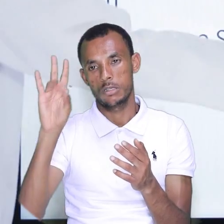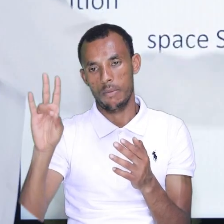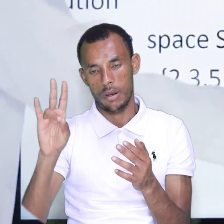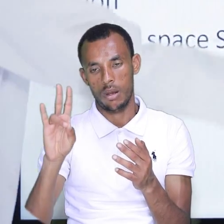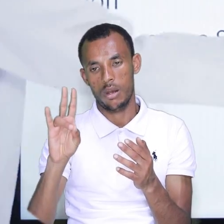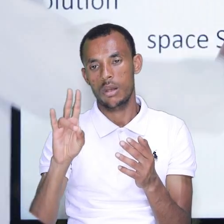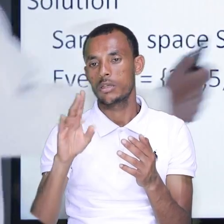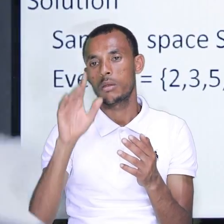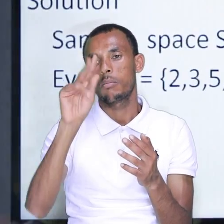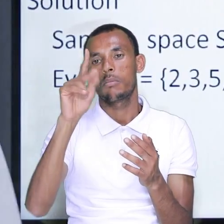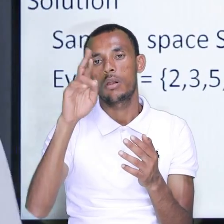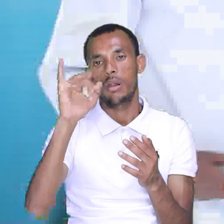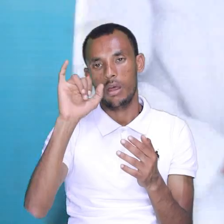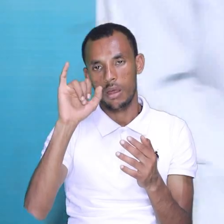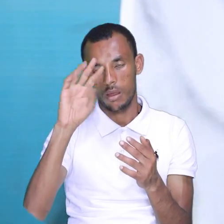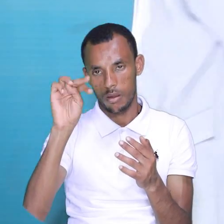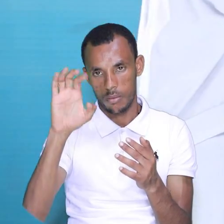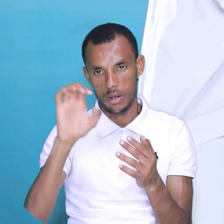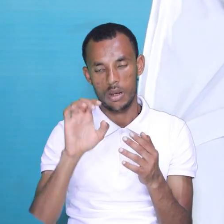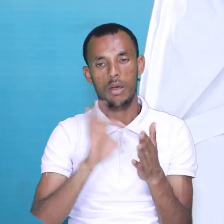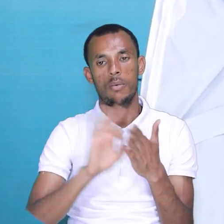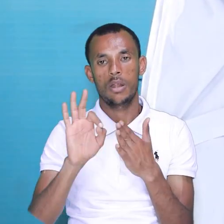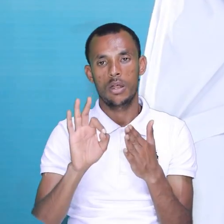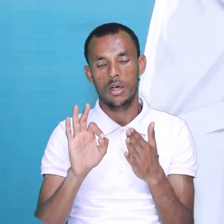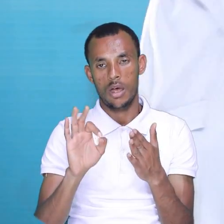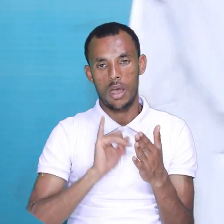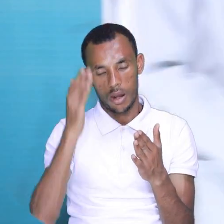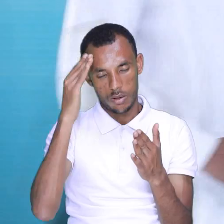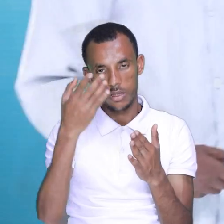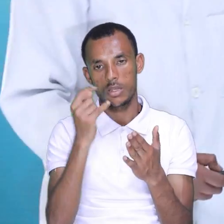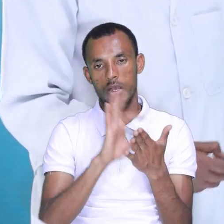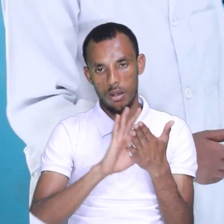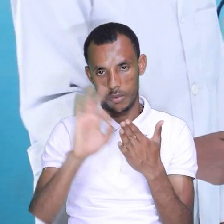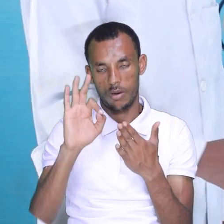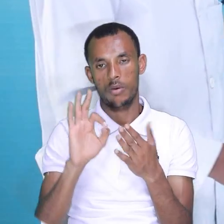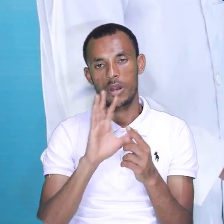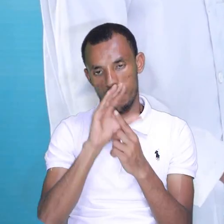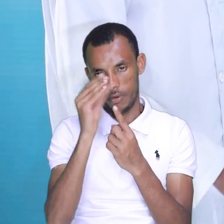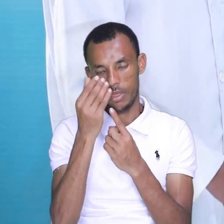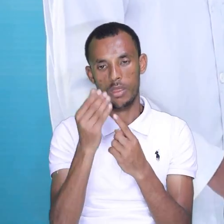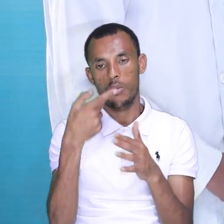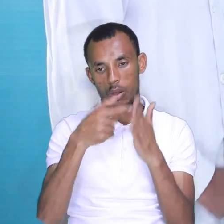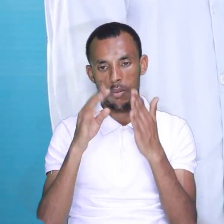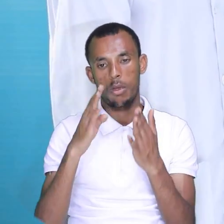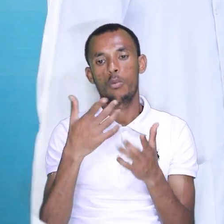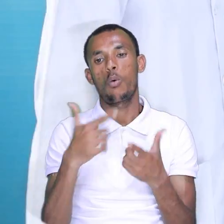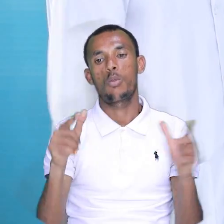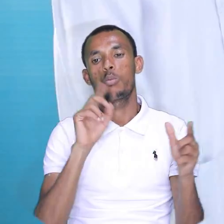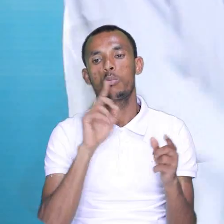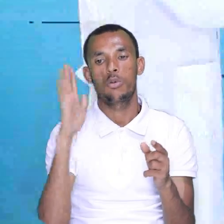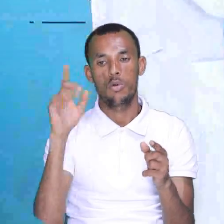of elements of the sample space. I know the number of elements of the event. Then what will be its